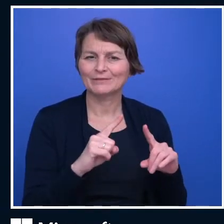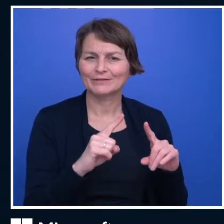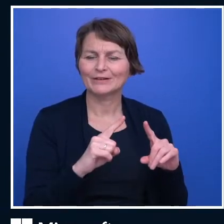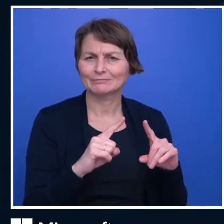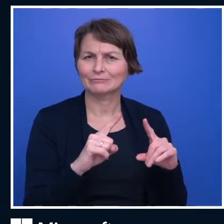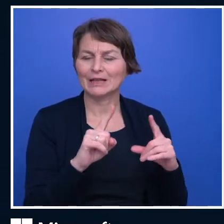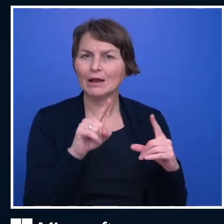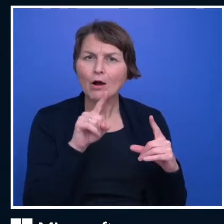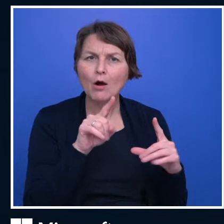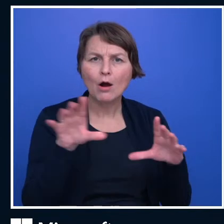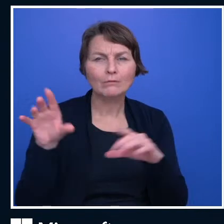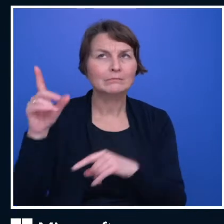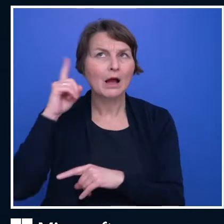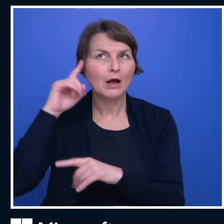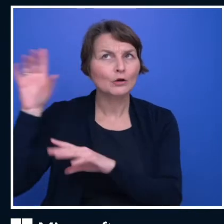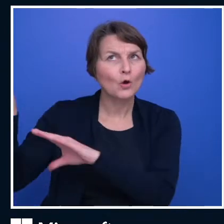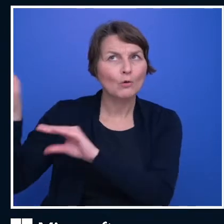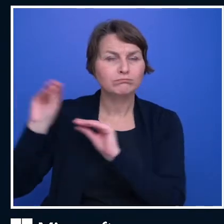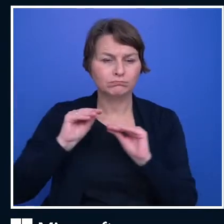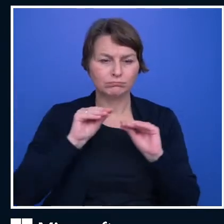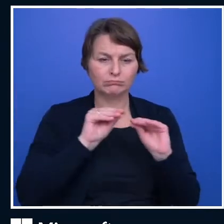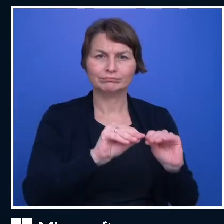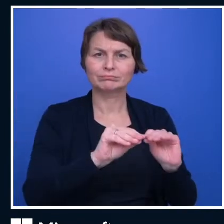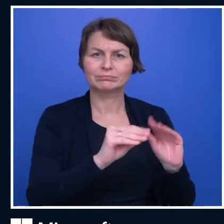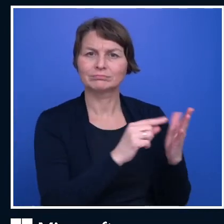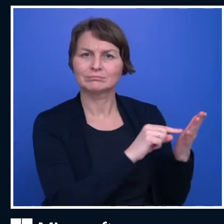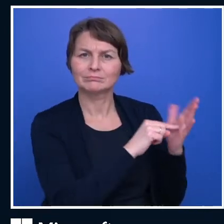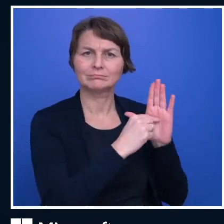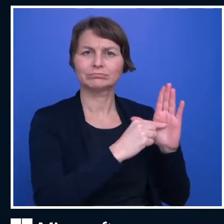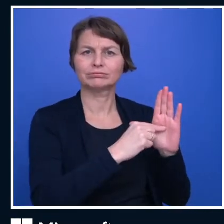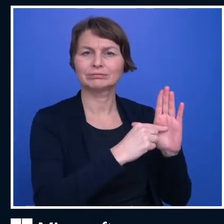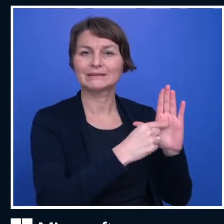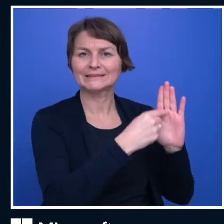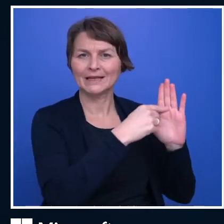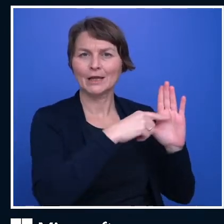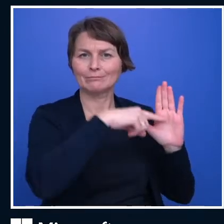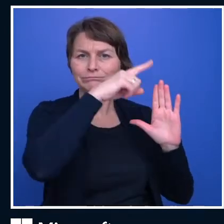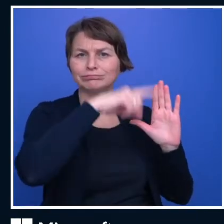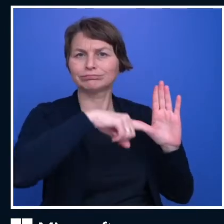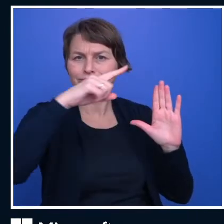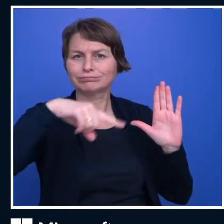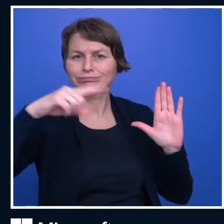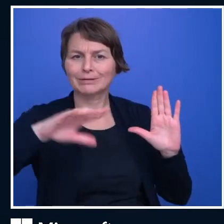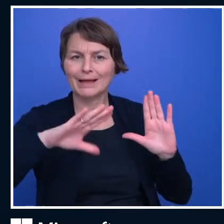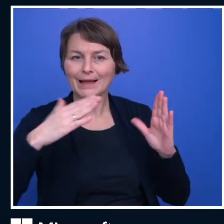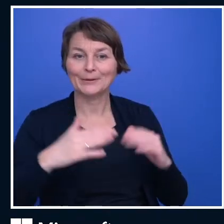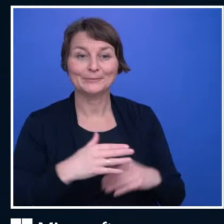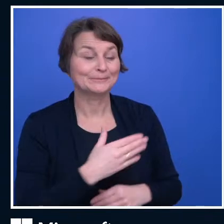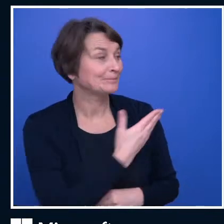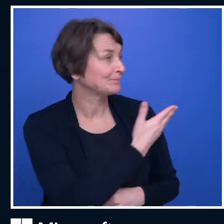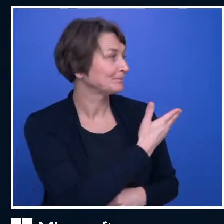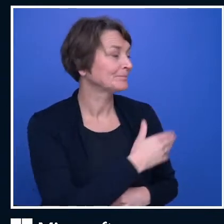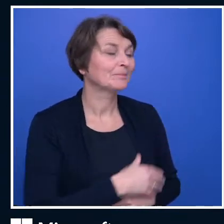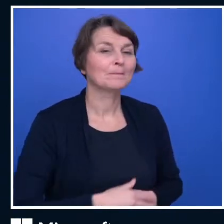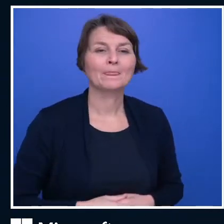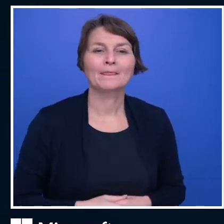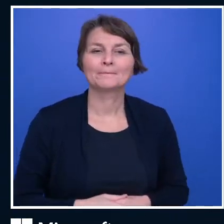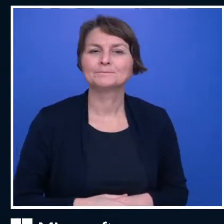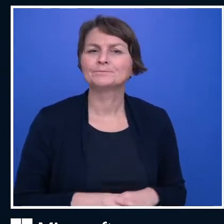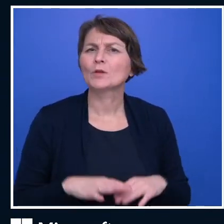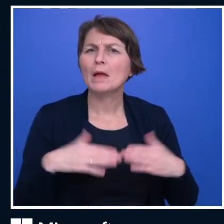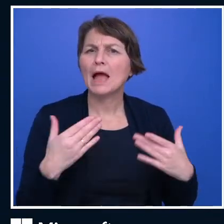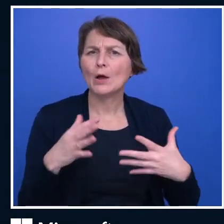of them. So I'll be going through this in the Jupyter Notebook. Yeah. So talking about Librosa features, we